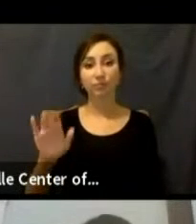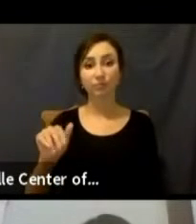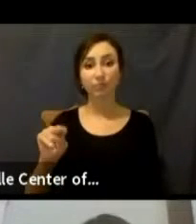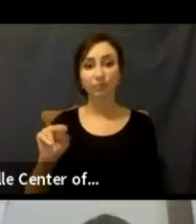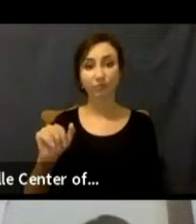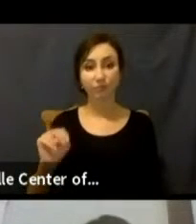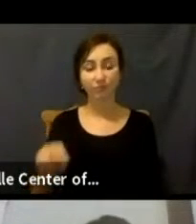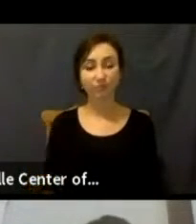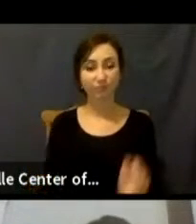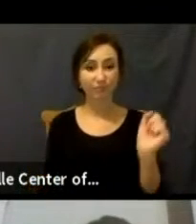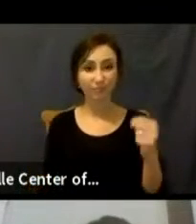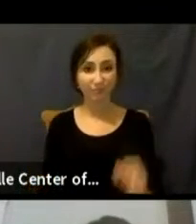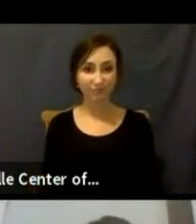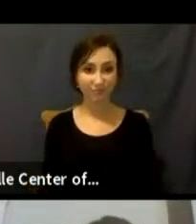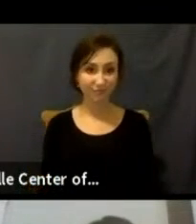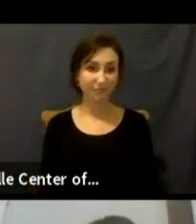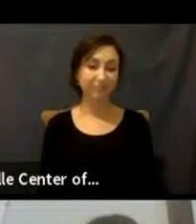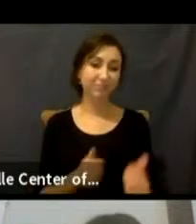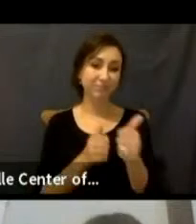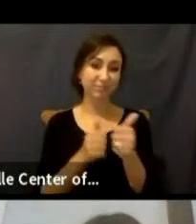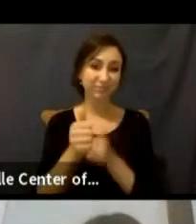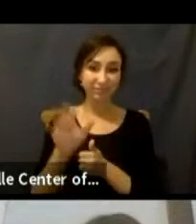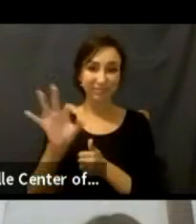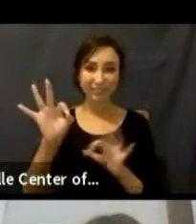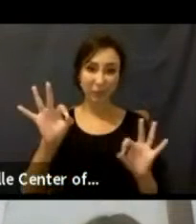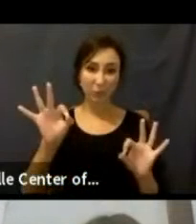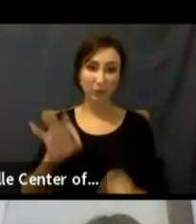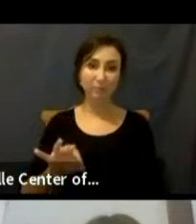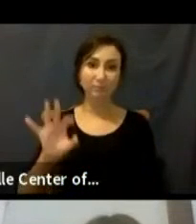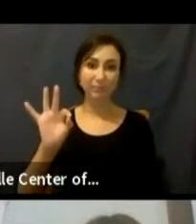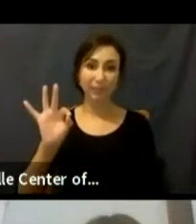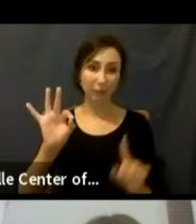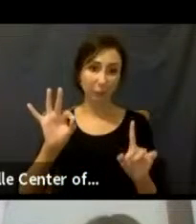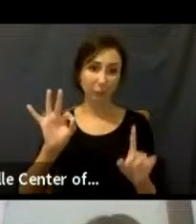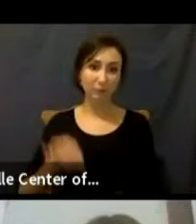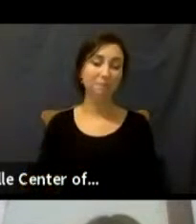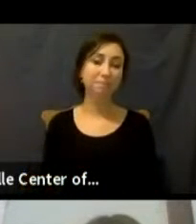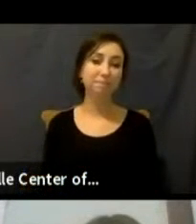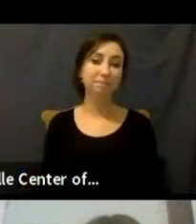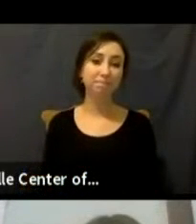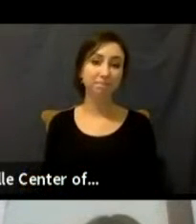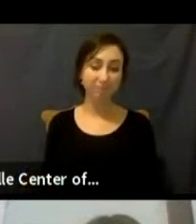Yes. All right, it passes 9-1. Thank you.